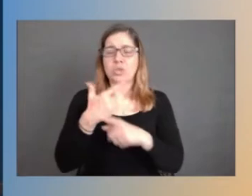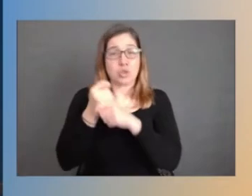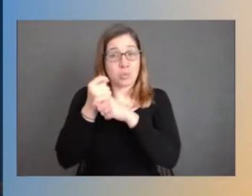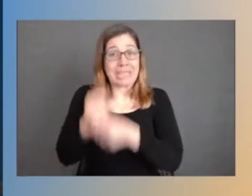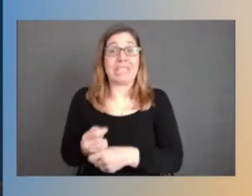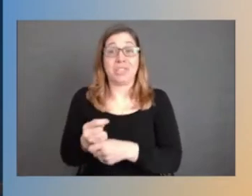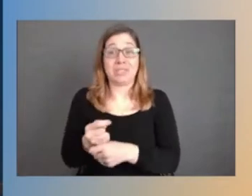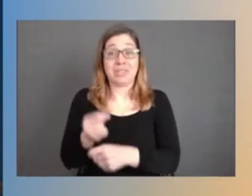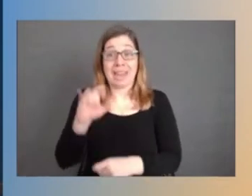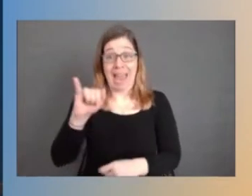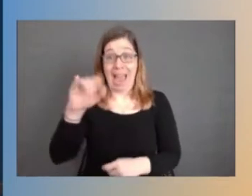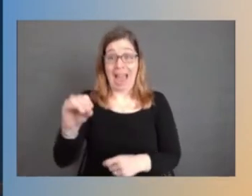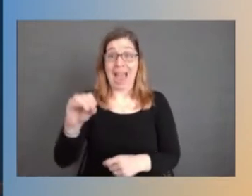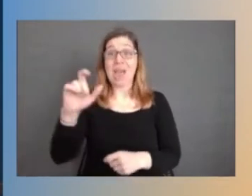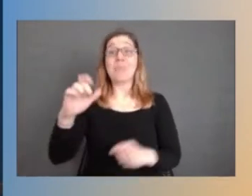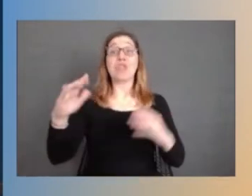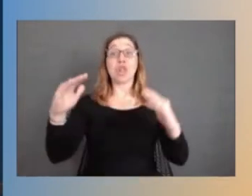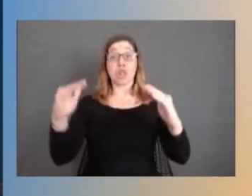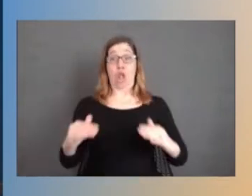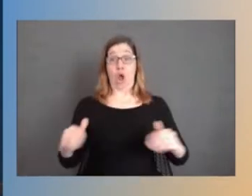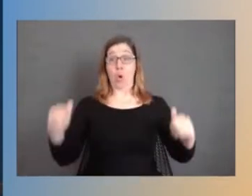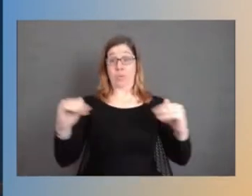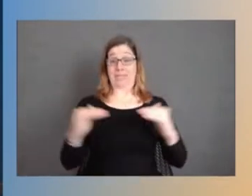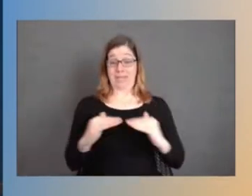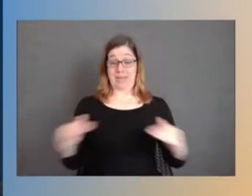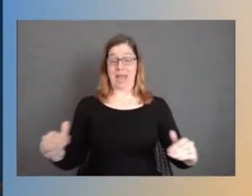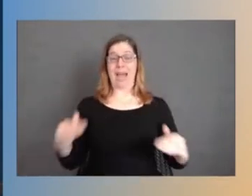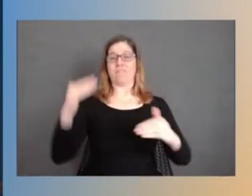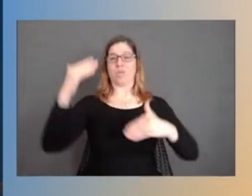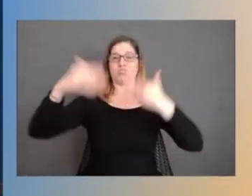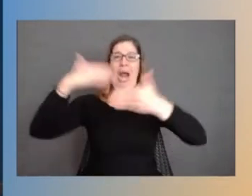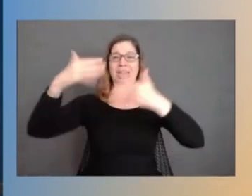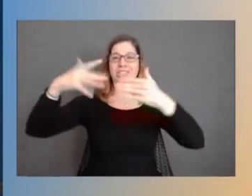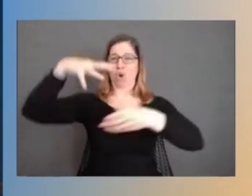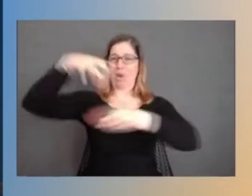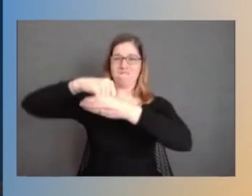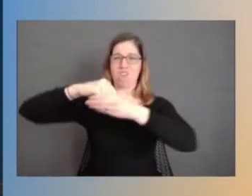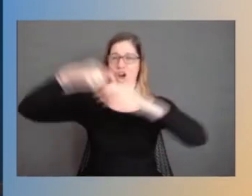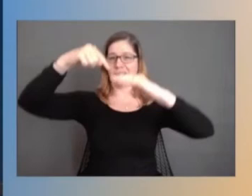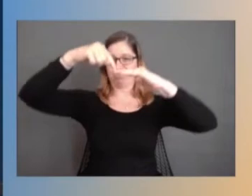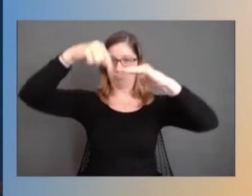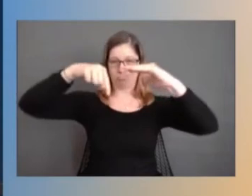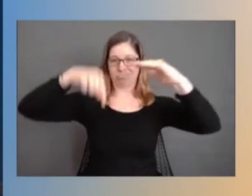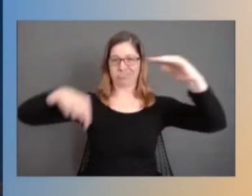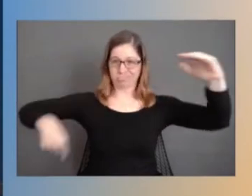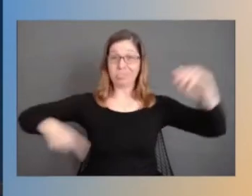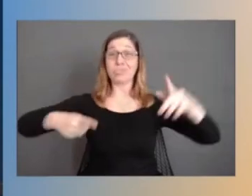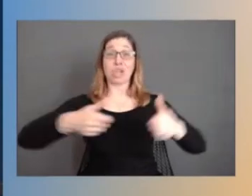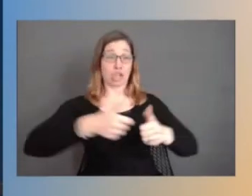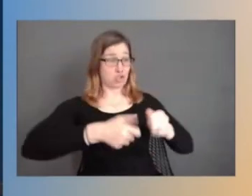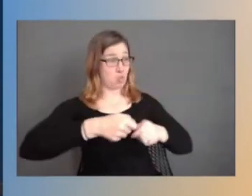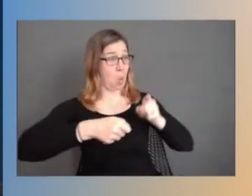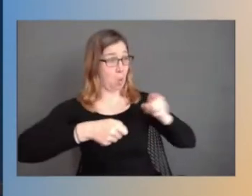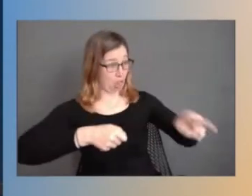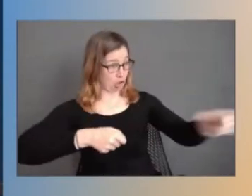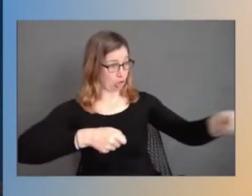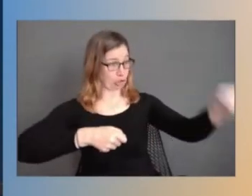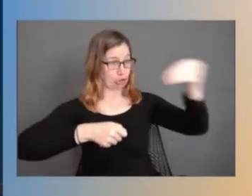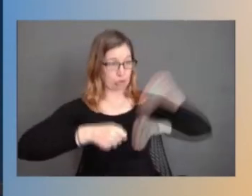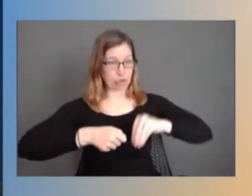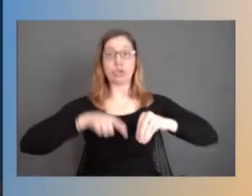was that the processor would get involved with literally every byte of, okay, there's a byte coming from the controller, okay, put it in the buffer, fill up the